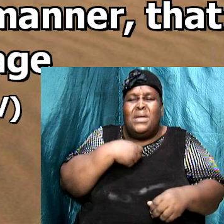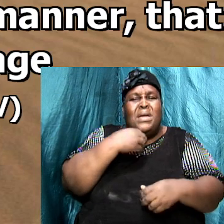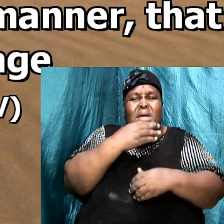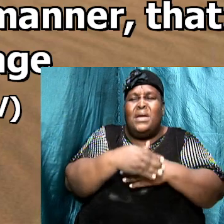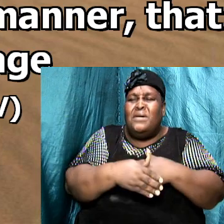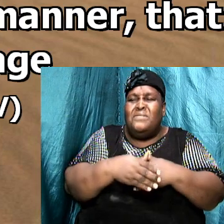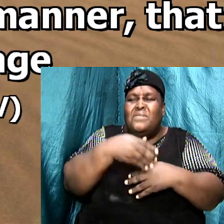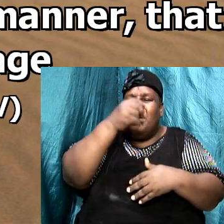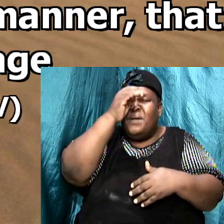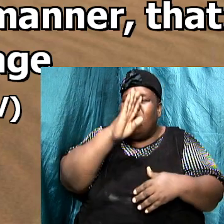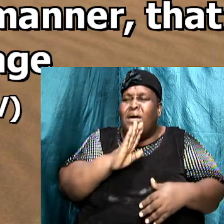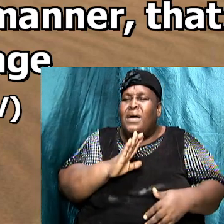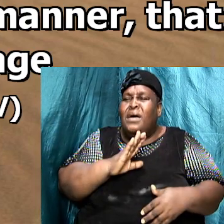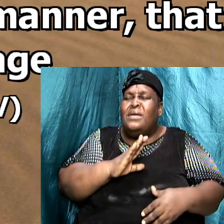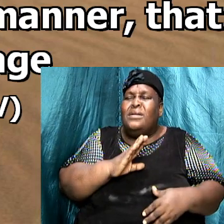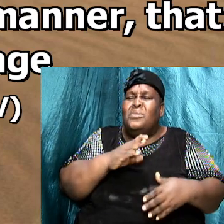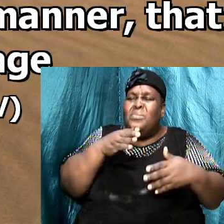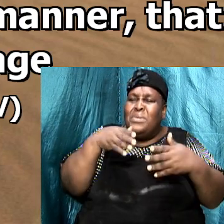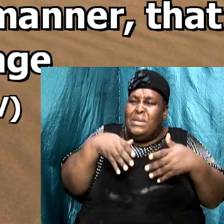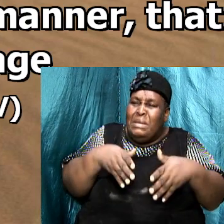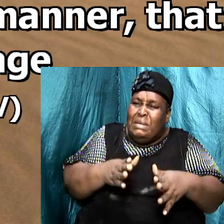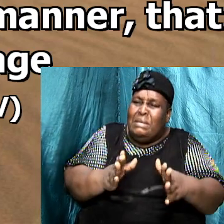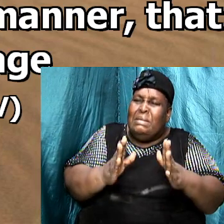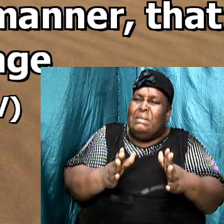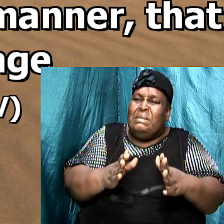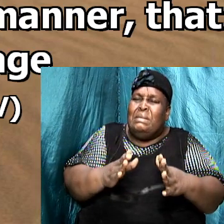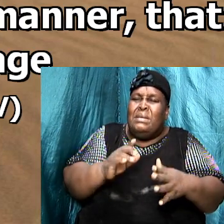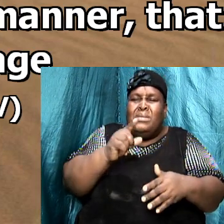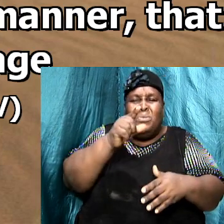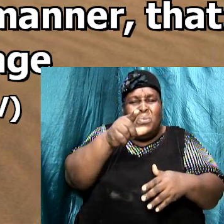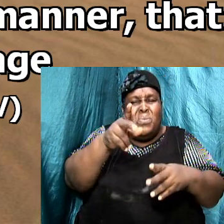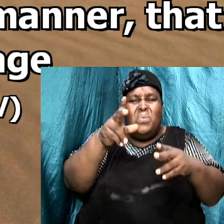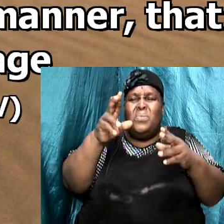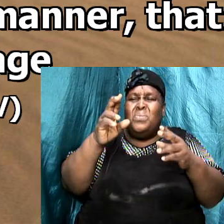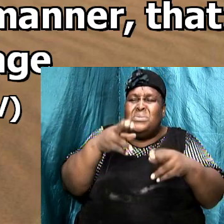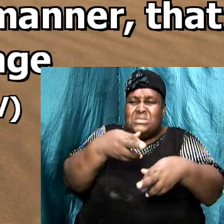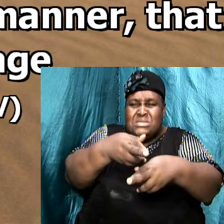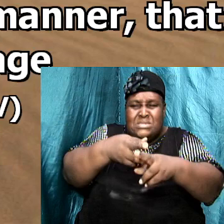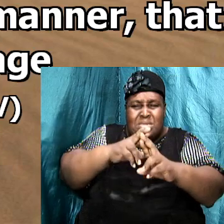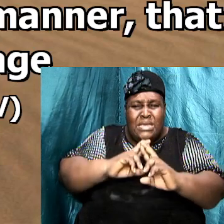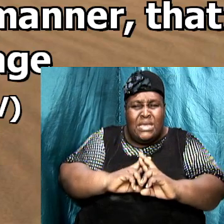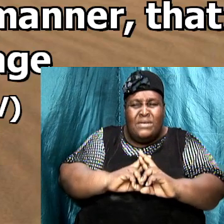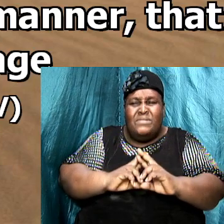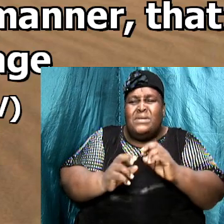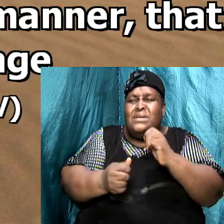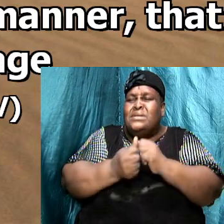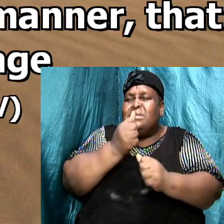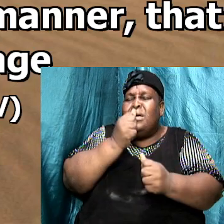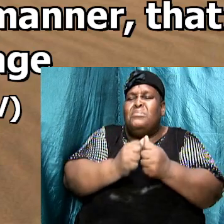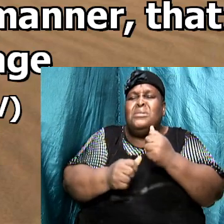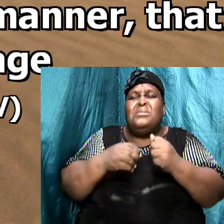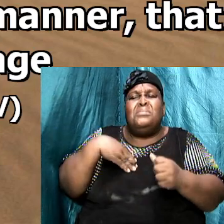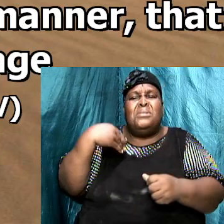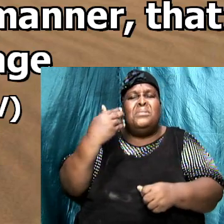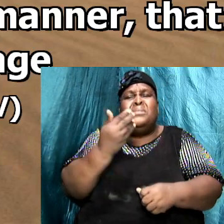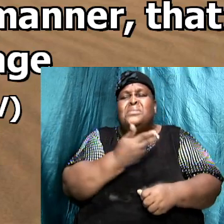after a godly manner, that ye might receive damage by